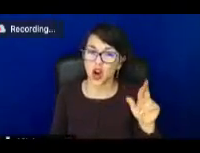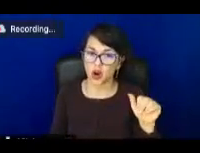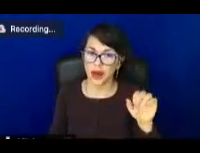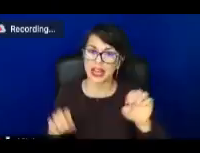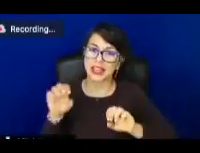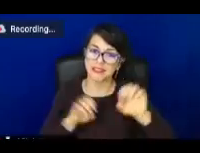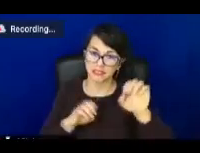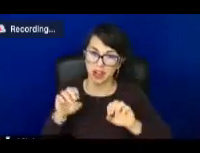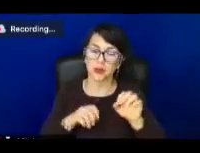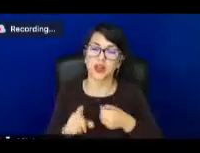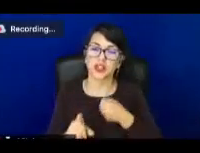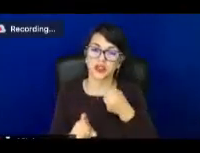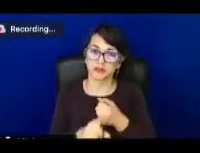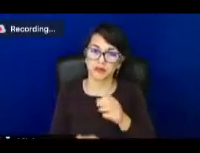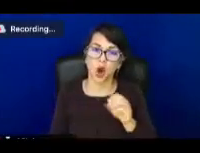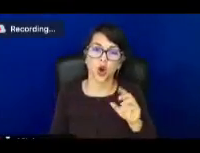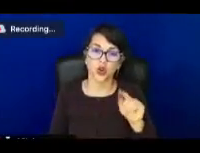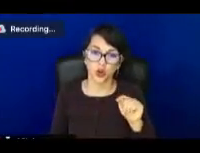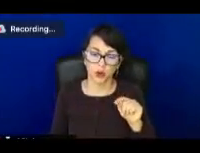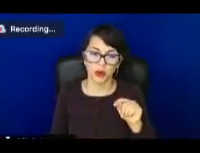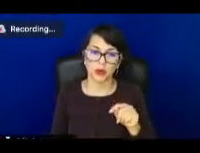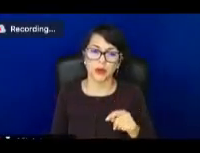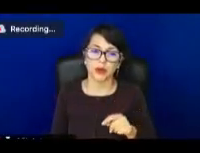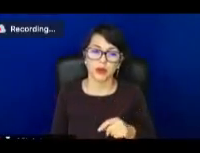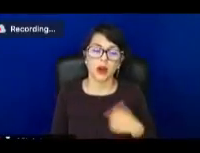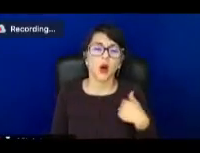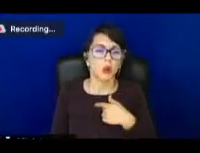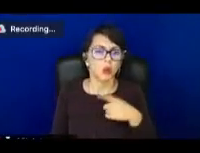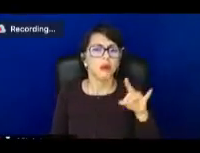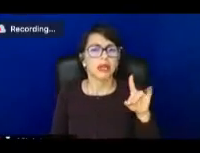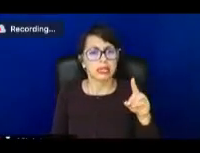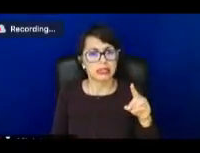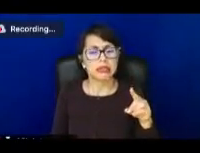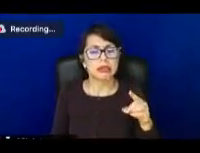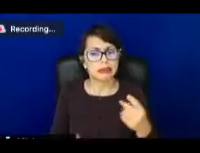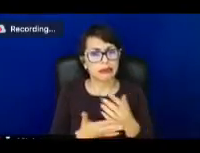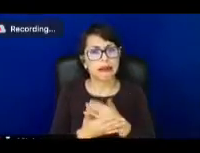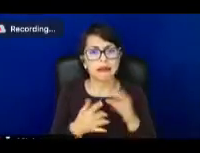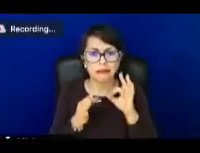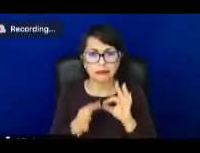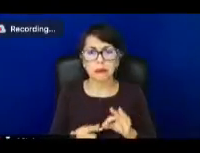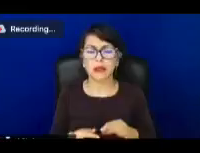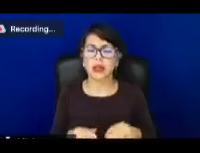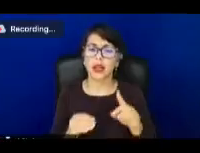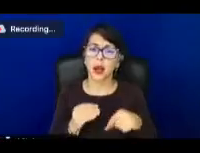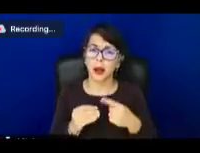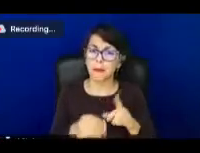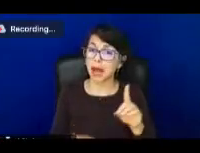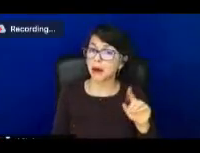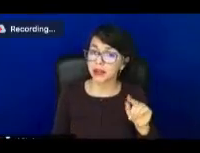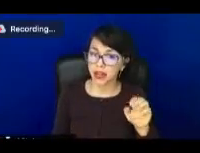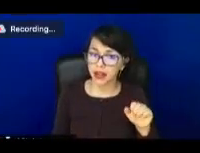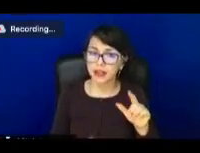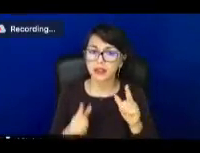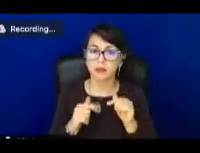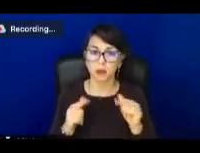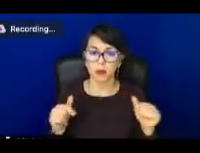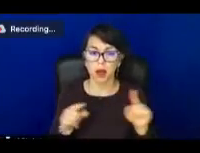our presentation, and we took a bunch of input about dates and things like that. And this next meeting, which is